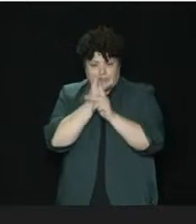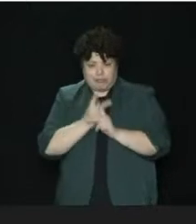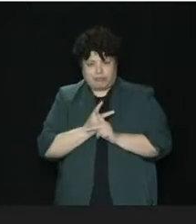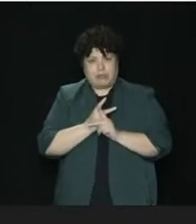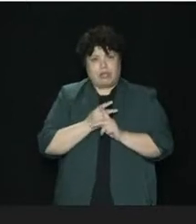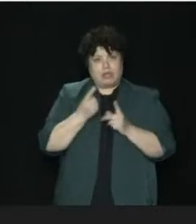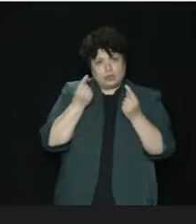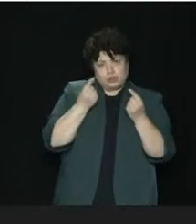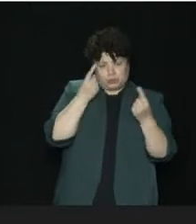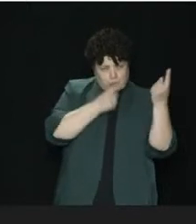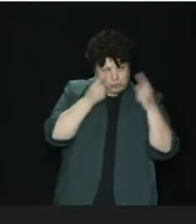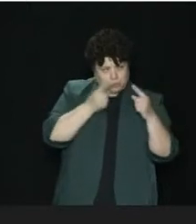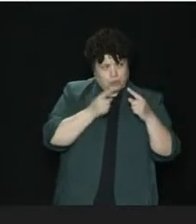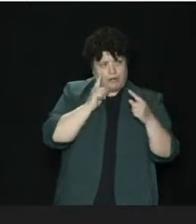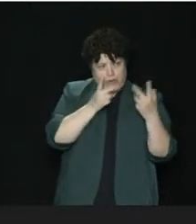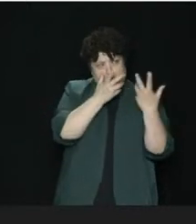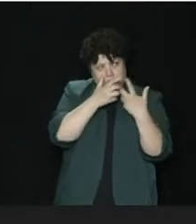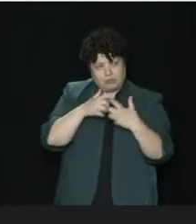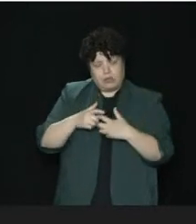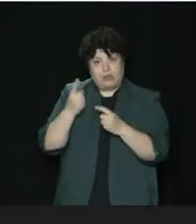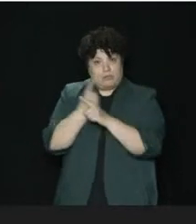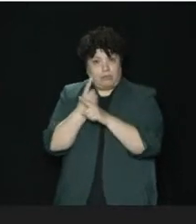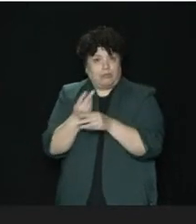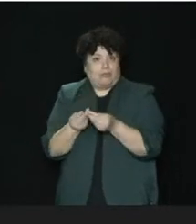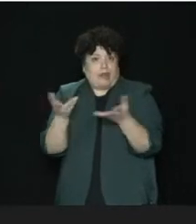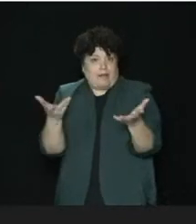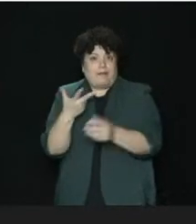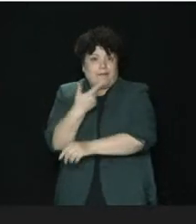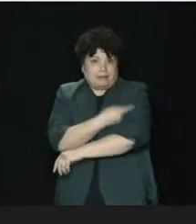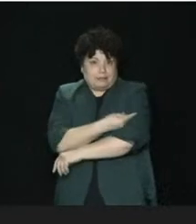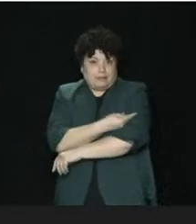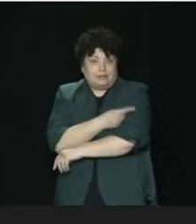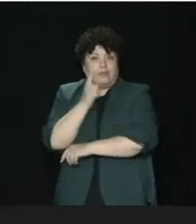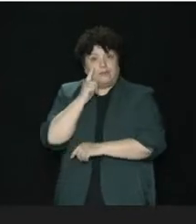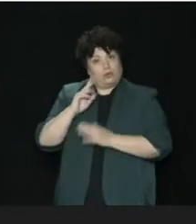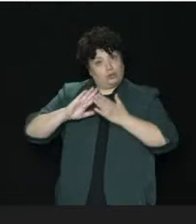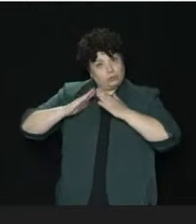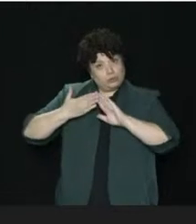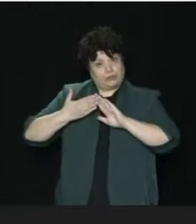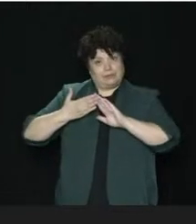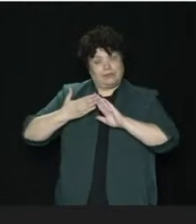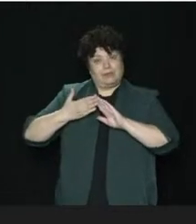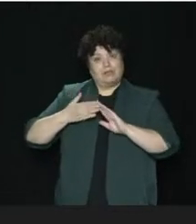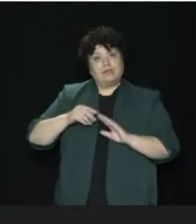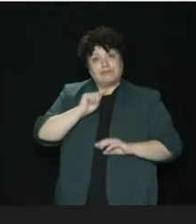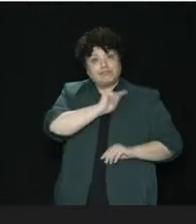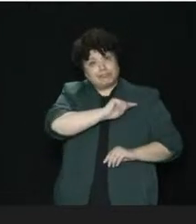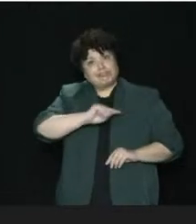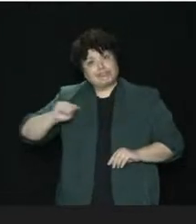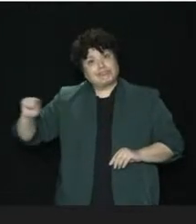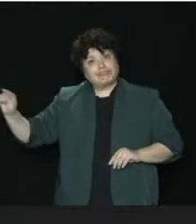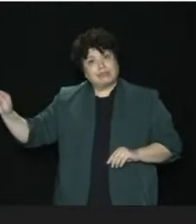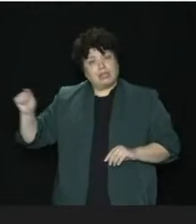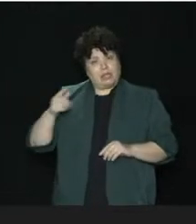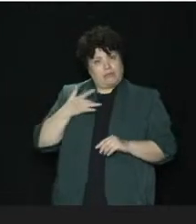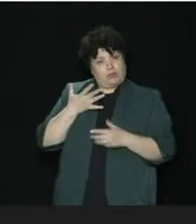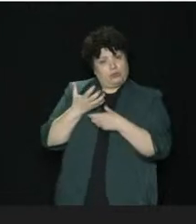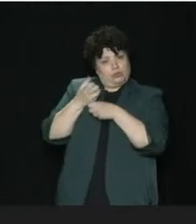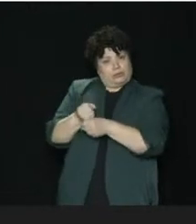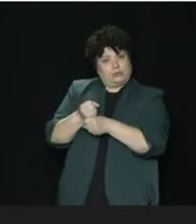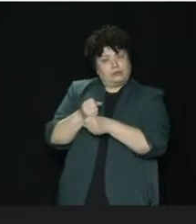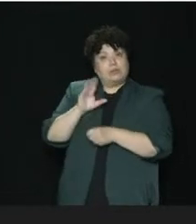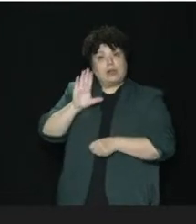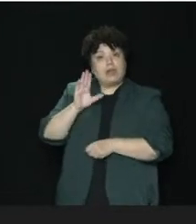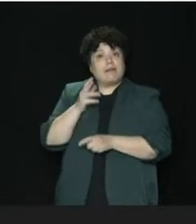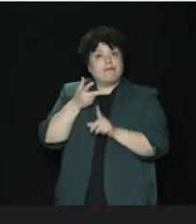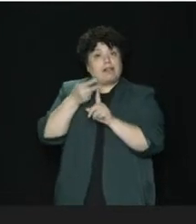to provide the vaccines to the communities, so that you should trust that the vaccine program being